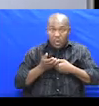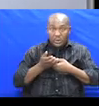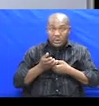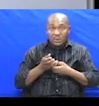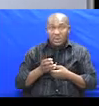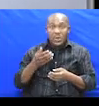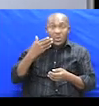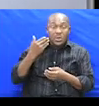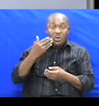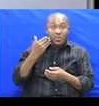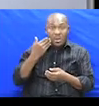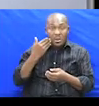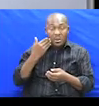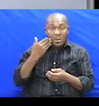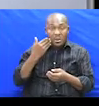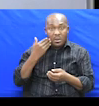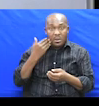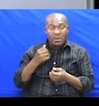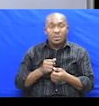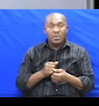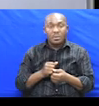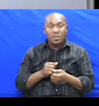to import